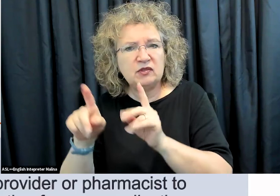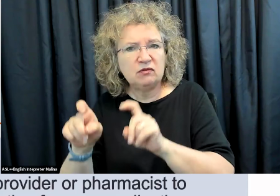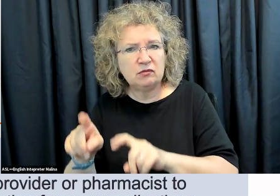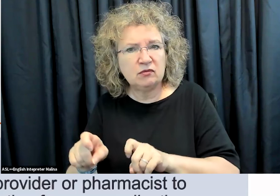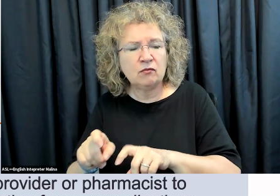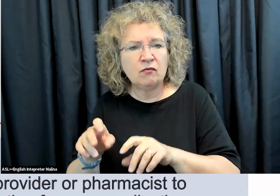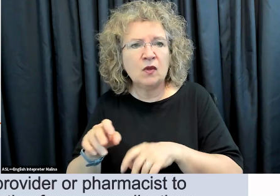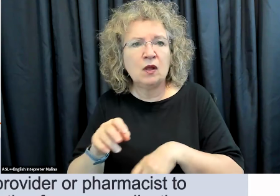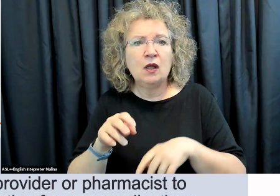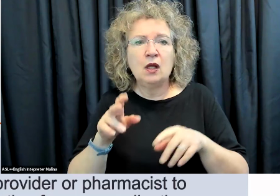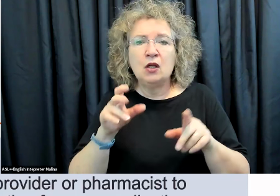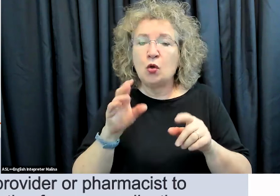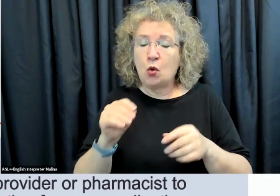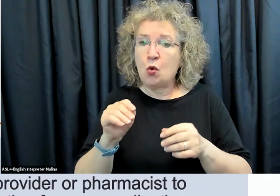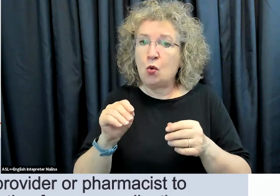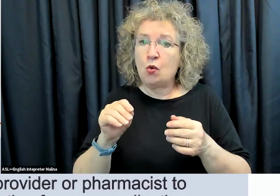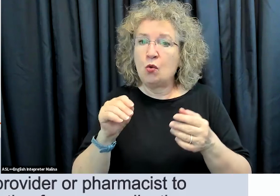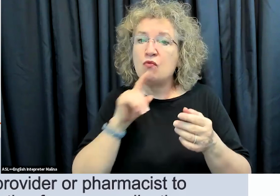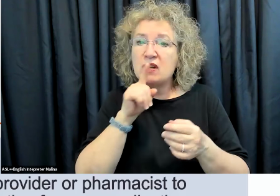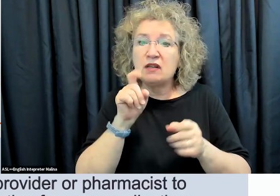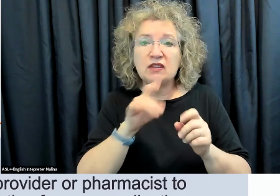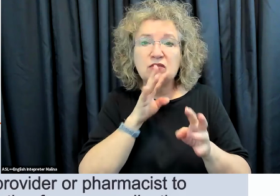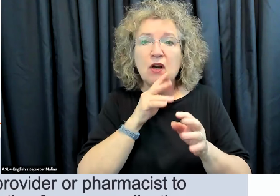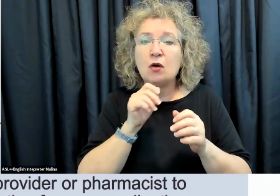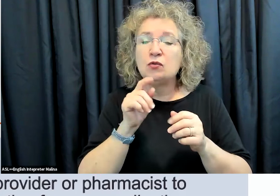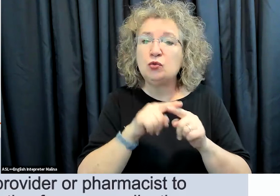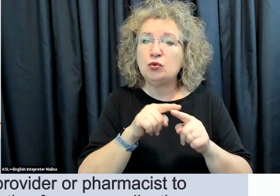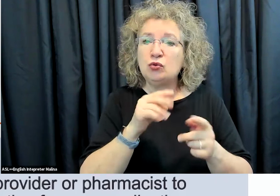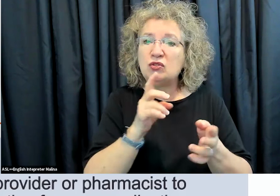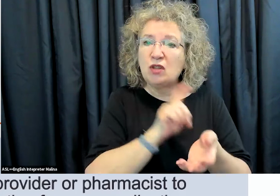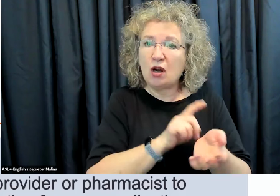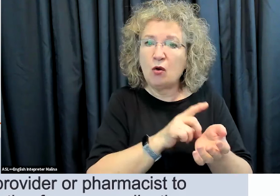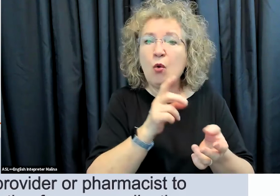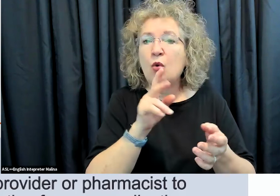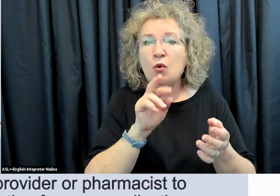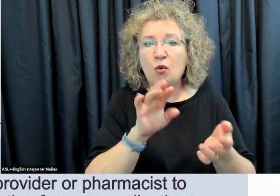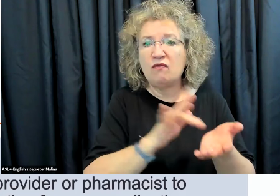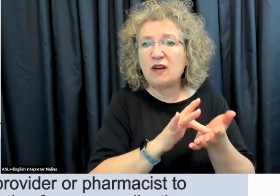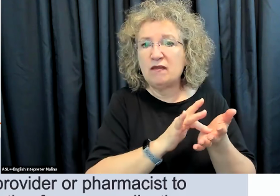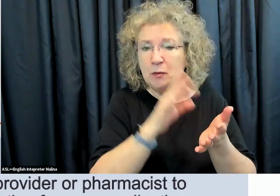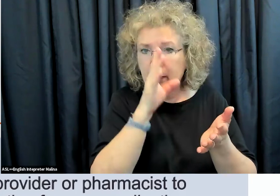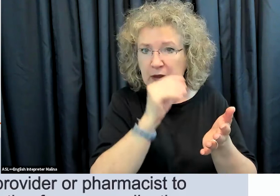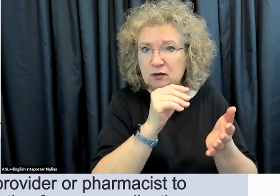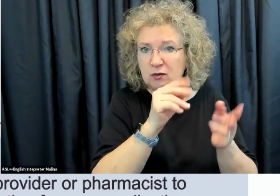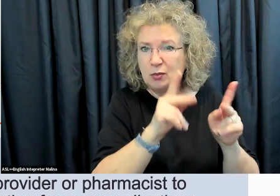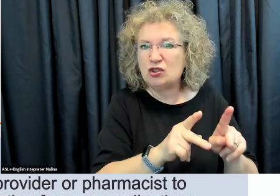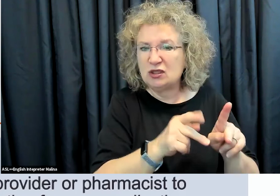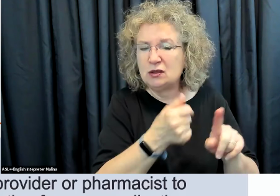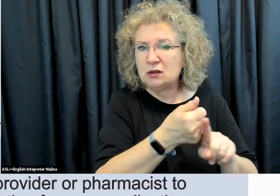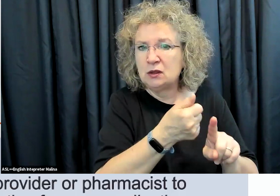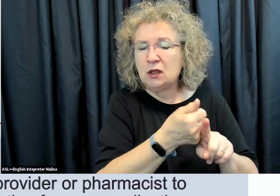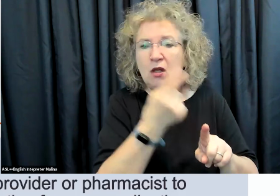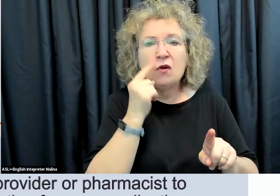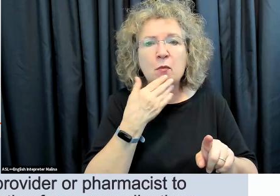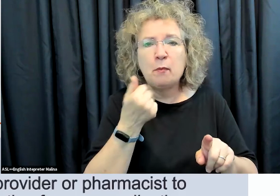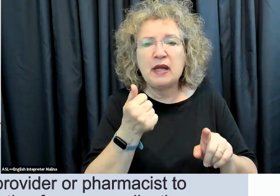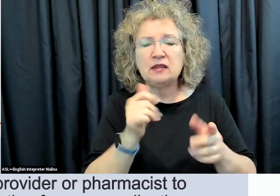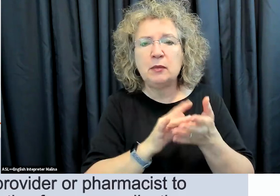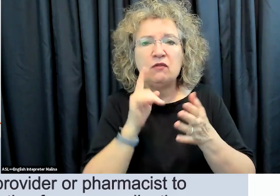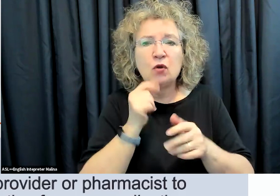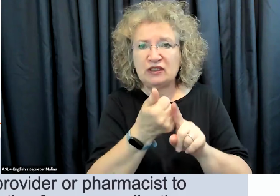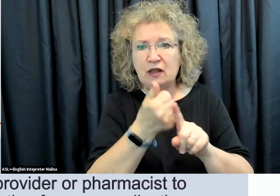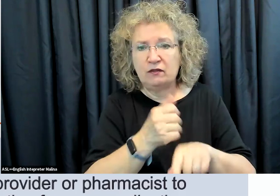particular situation. Store your medication in a cool, dry place away from children and in a locked cabinet or